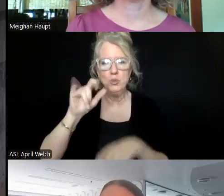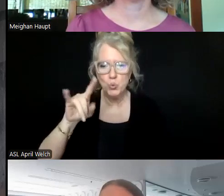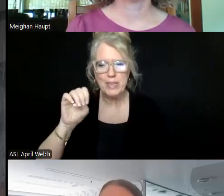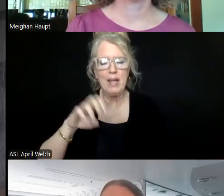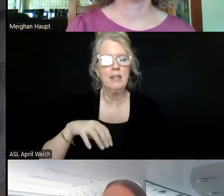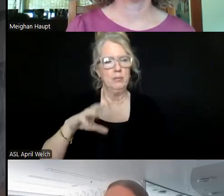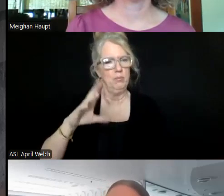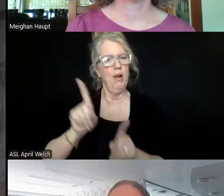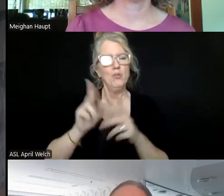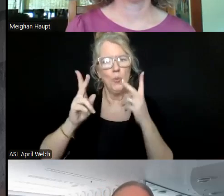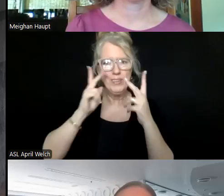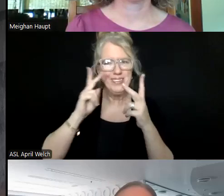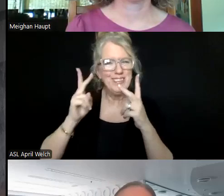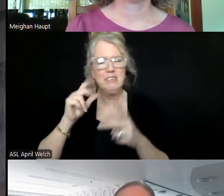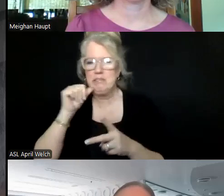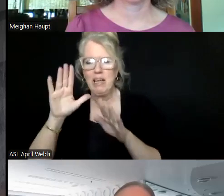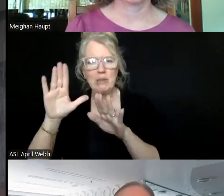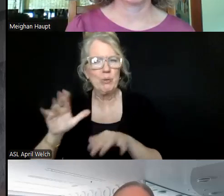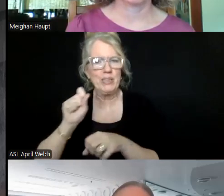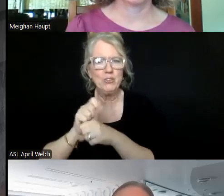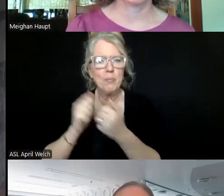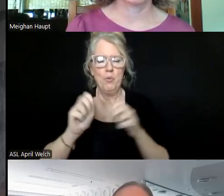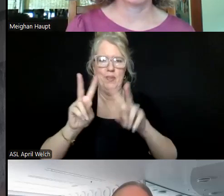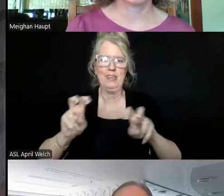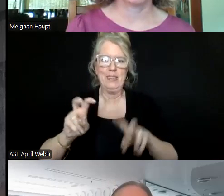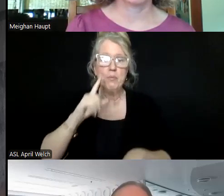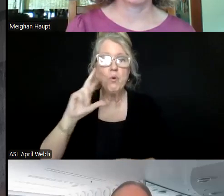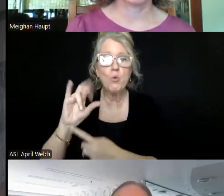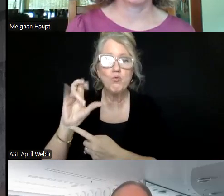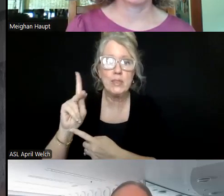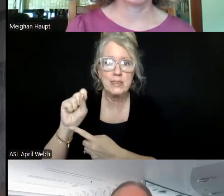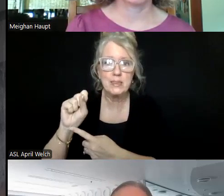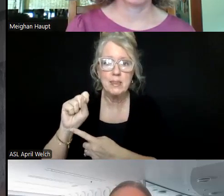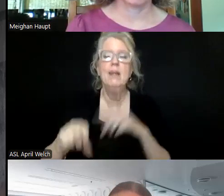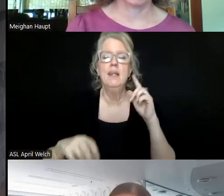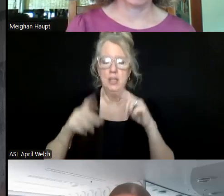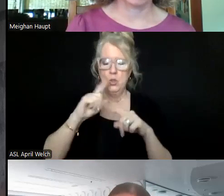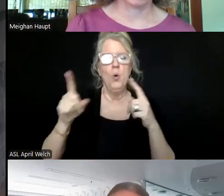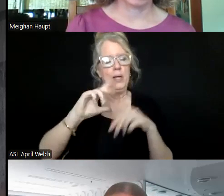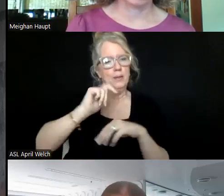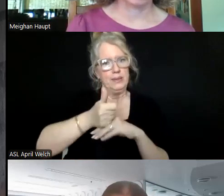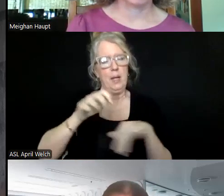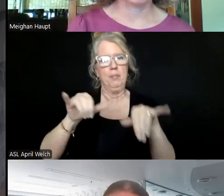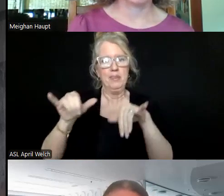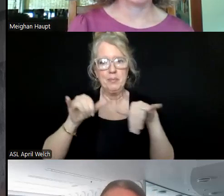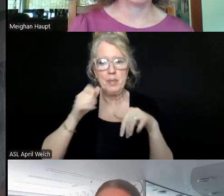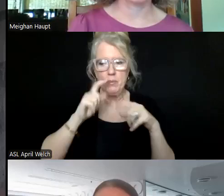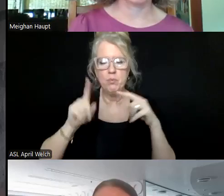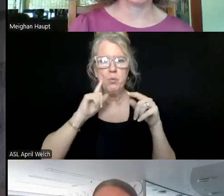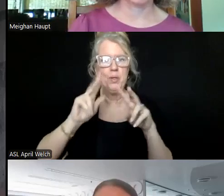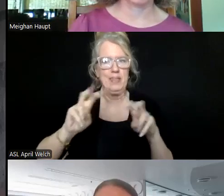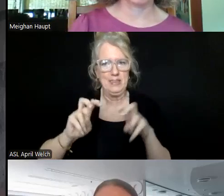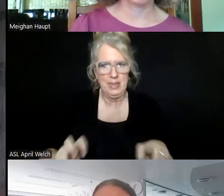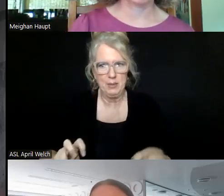we also saw that we were not doing a great job of assessing for risk. So that meant that we needed to establish standards for the assessment of suicide